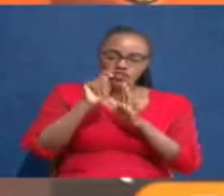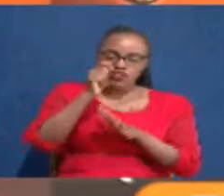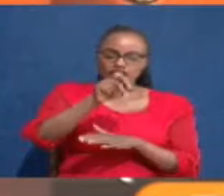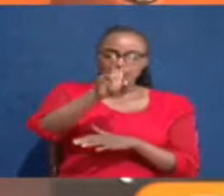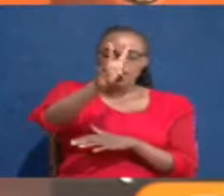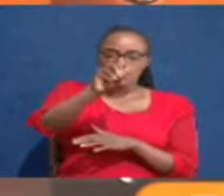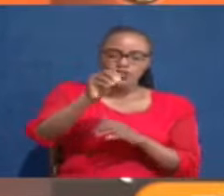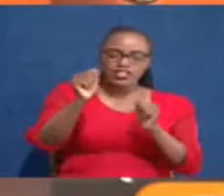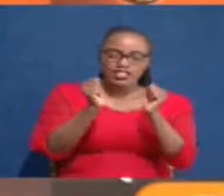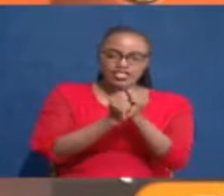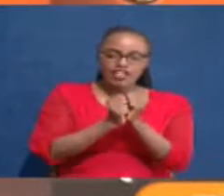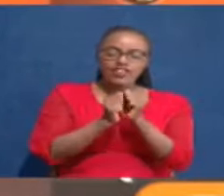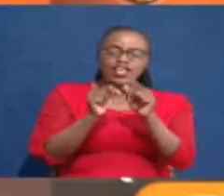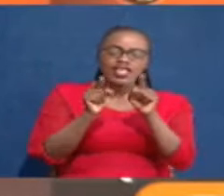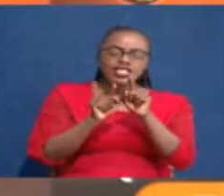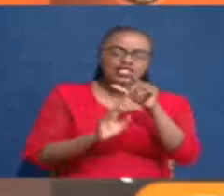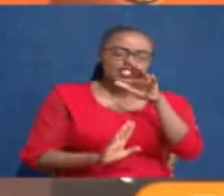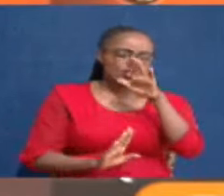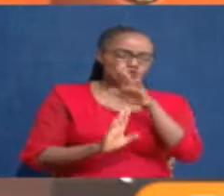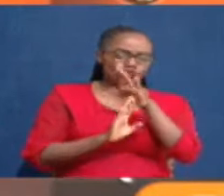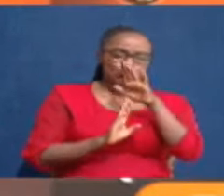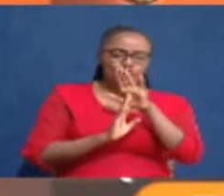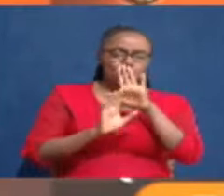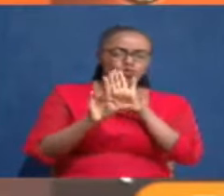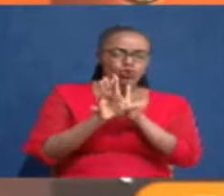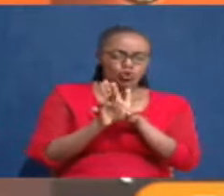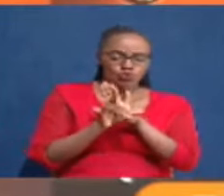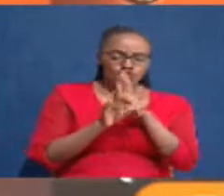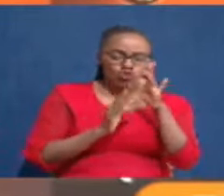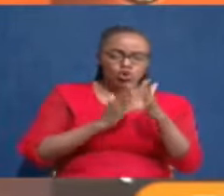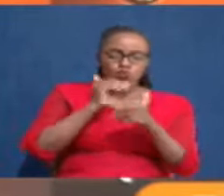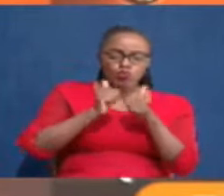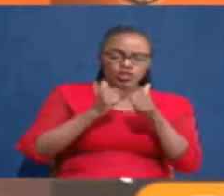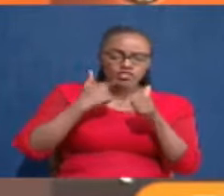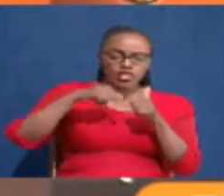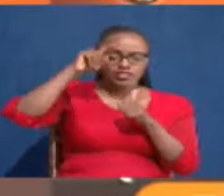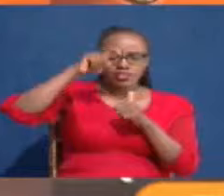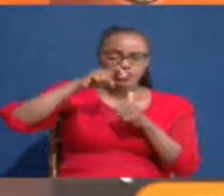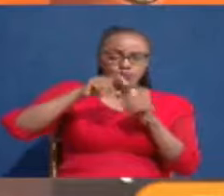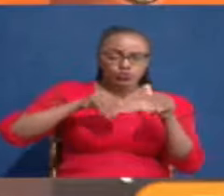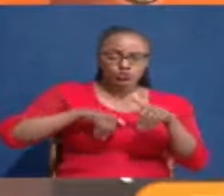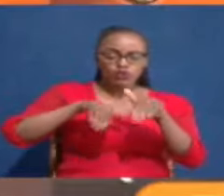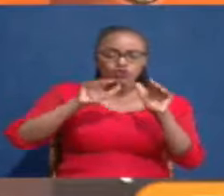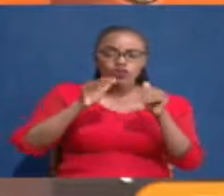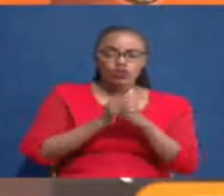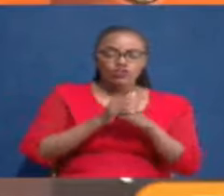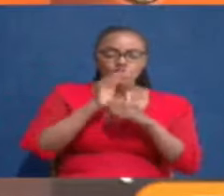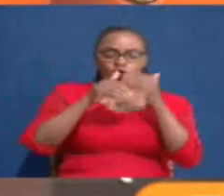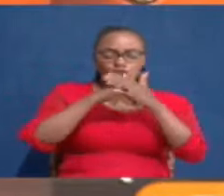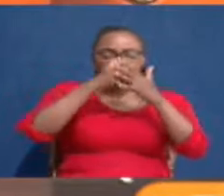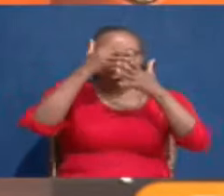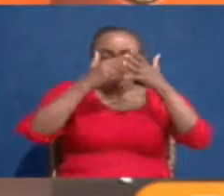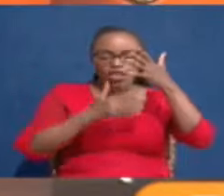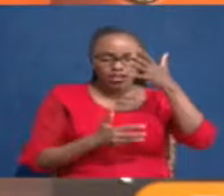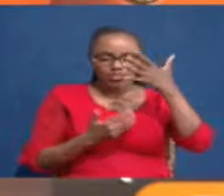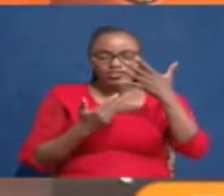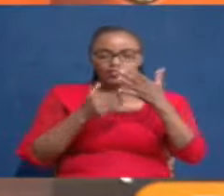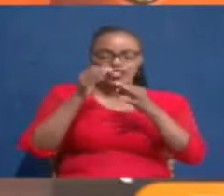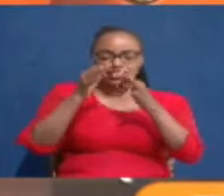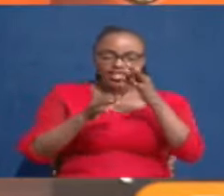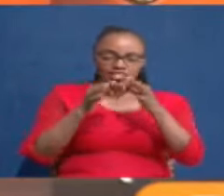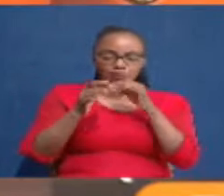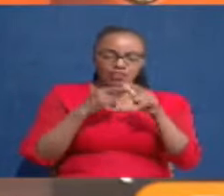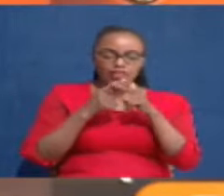2010 as the supreme law by which we should all abide. All these rulings are